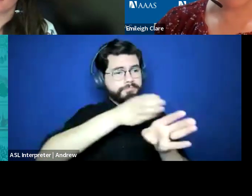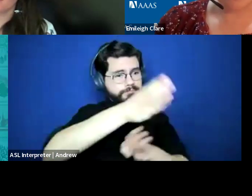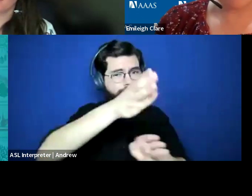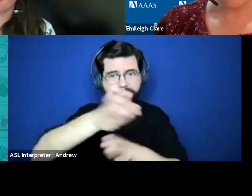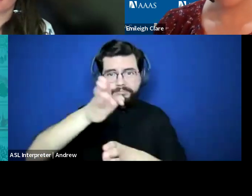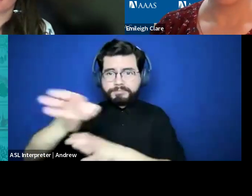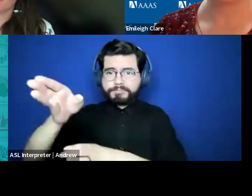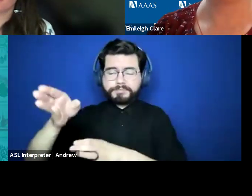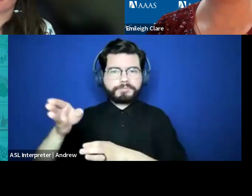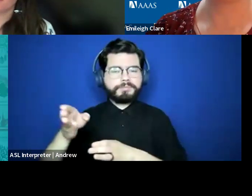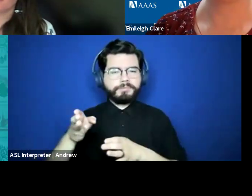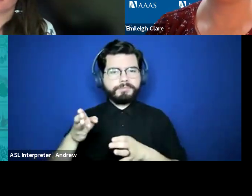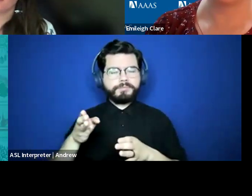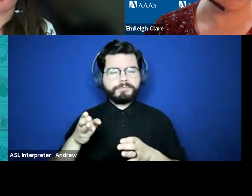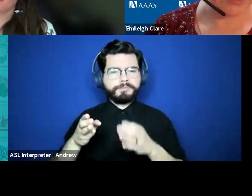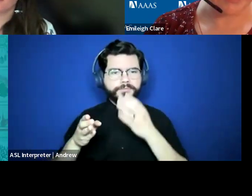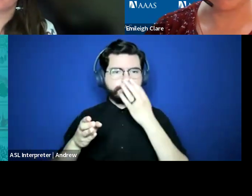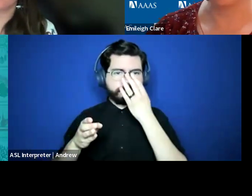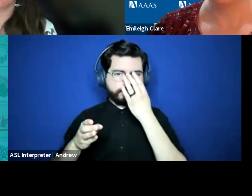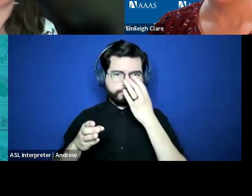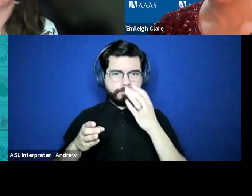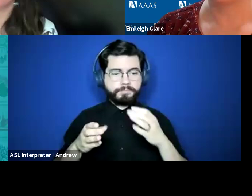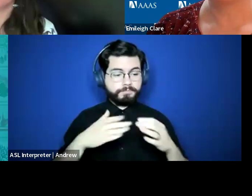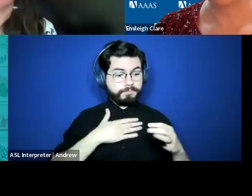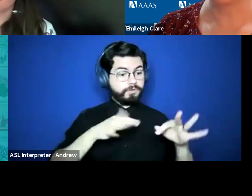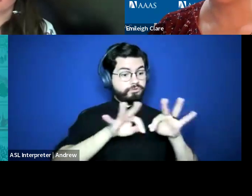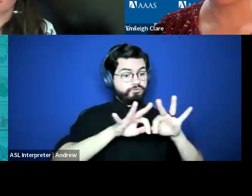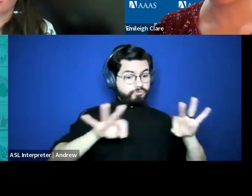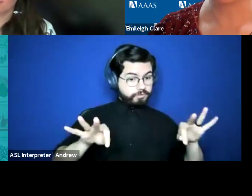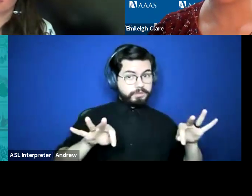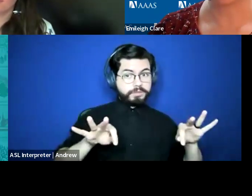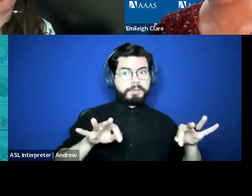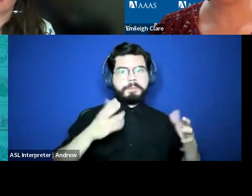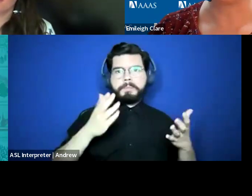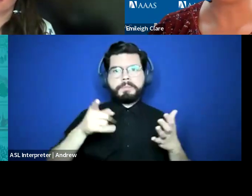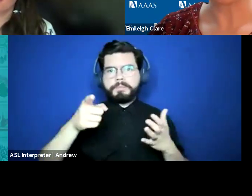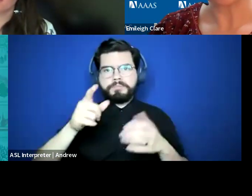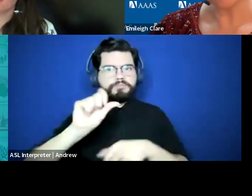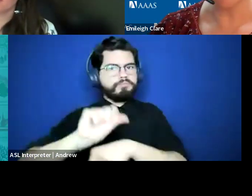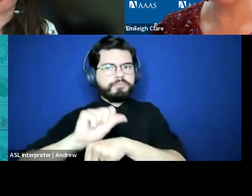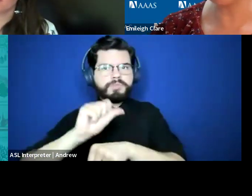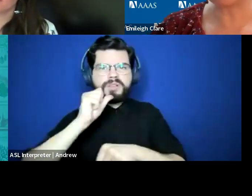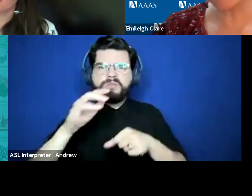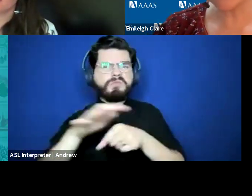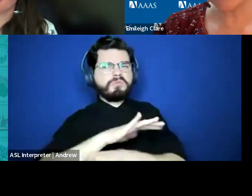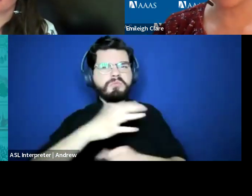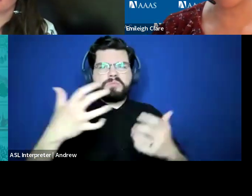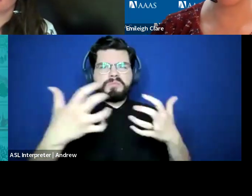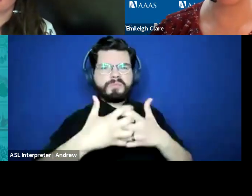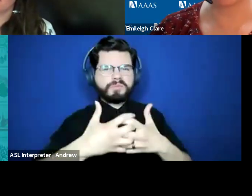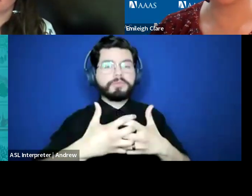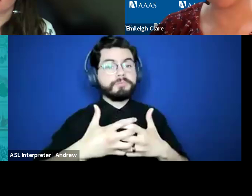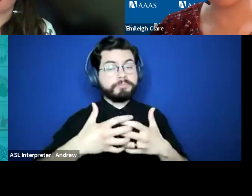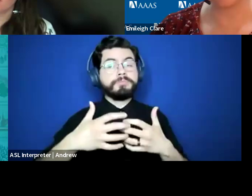adjacent, but not the same than what you got your degree in. And so I think just yeah, being open to that,